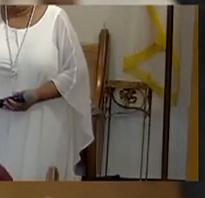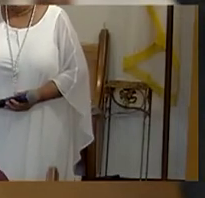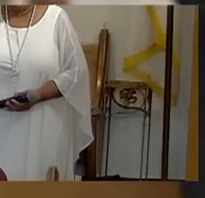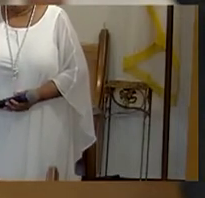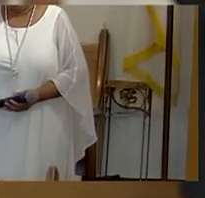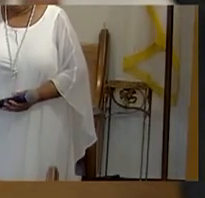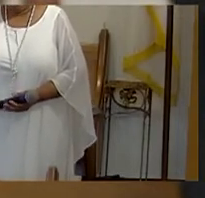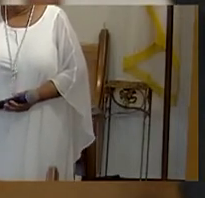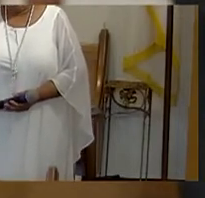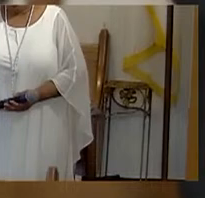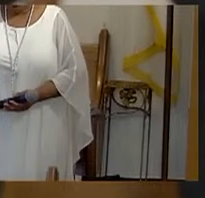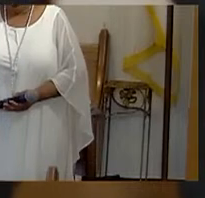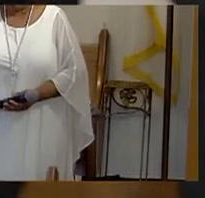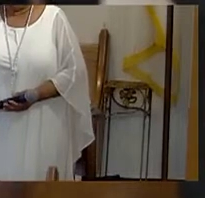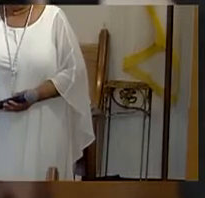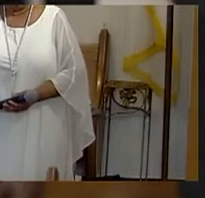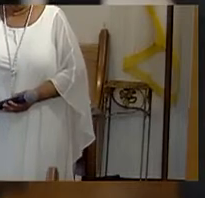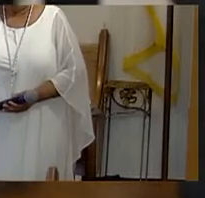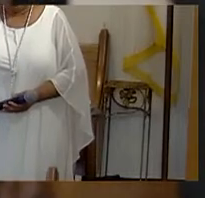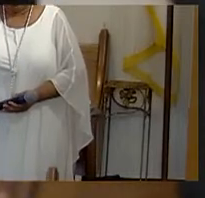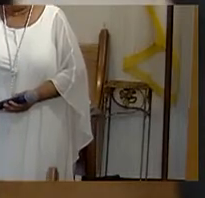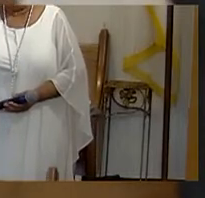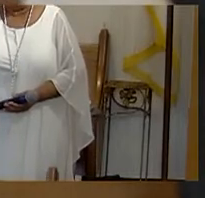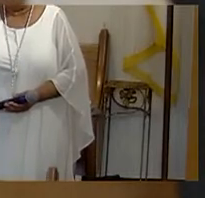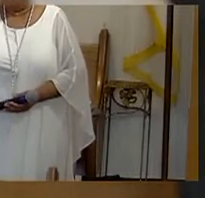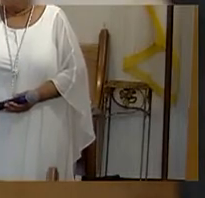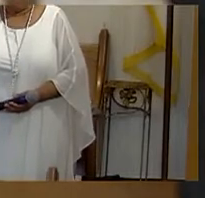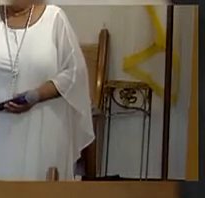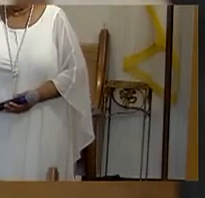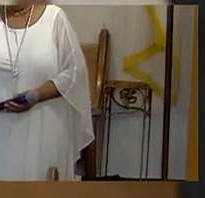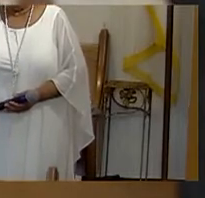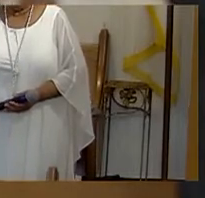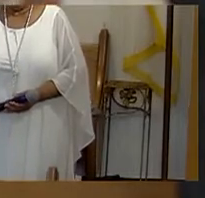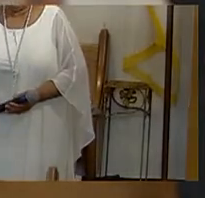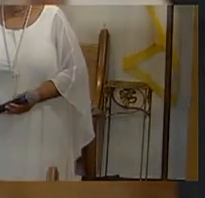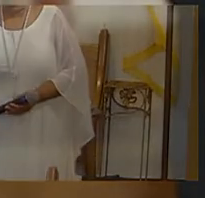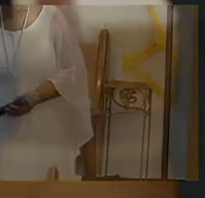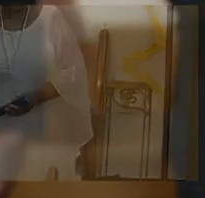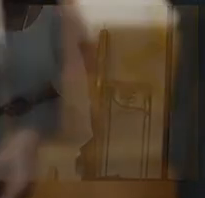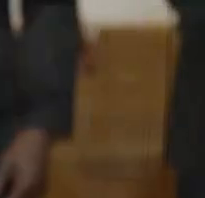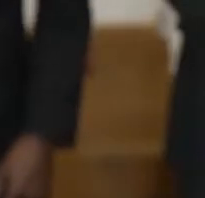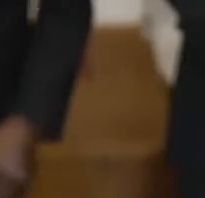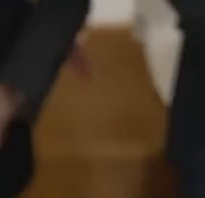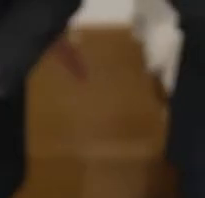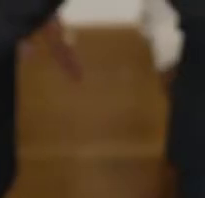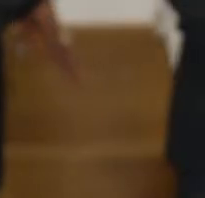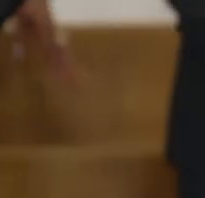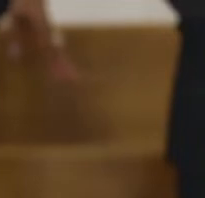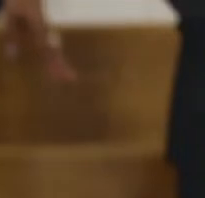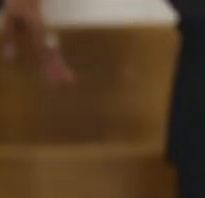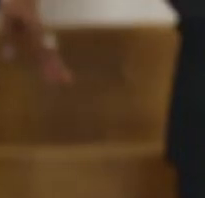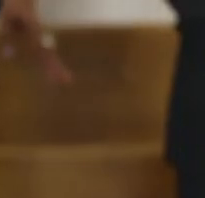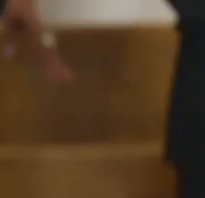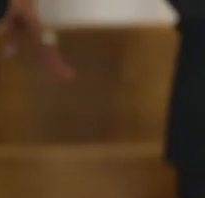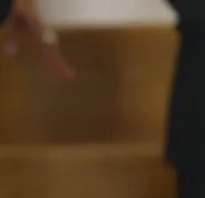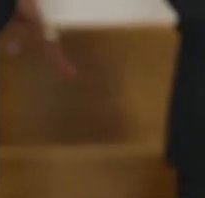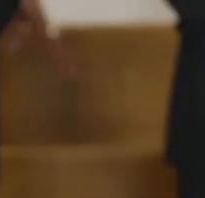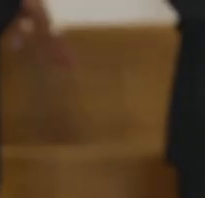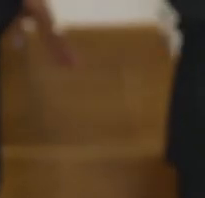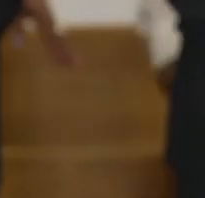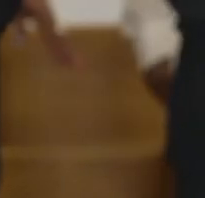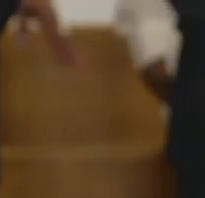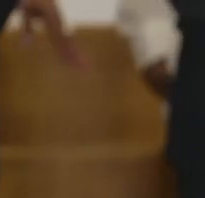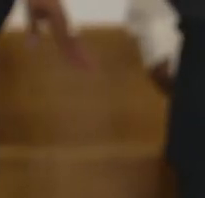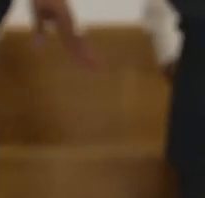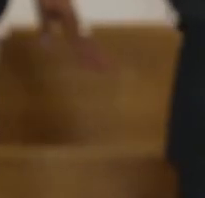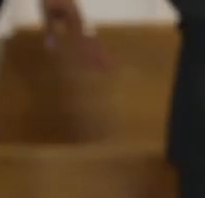We praise your holy name for dying for us, that we might have a right to the tree